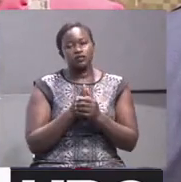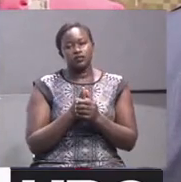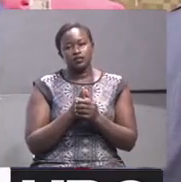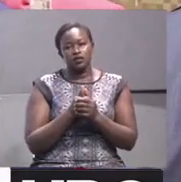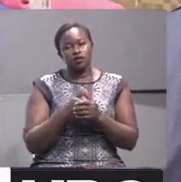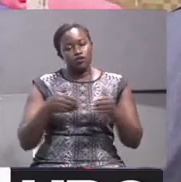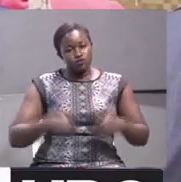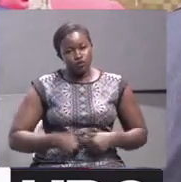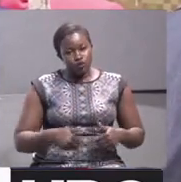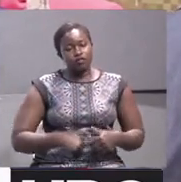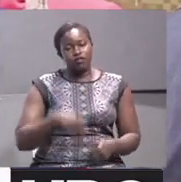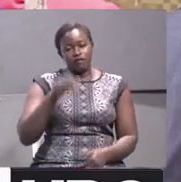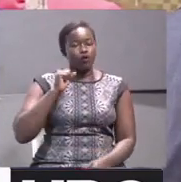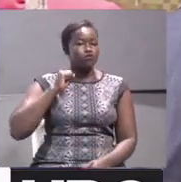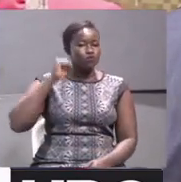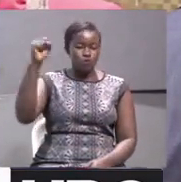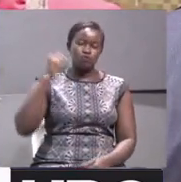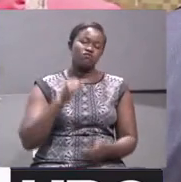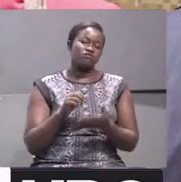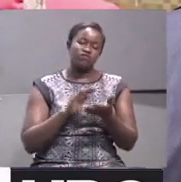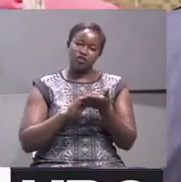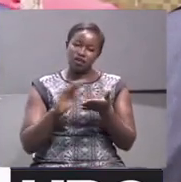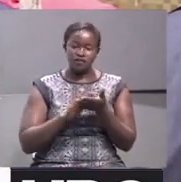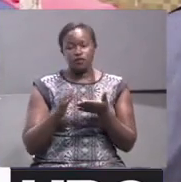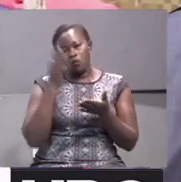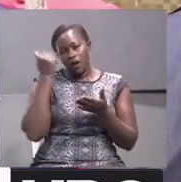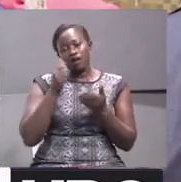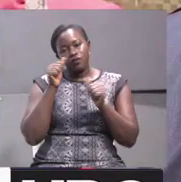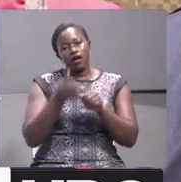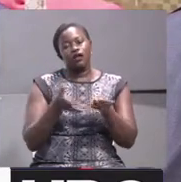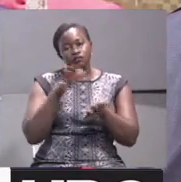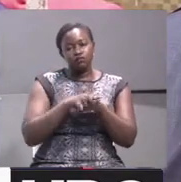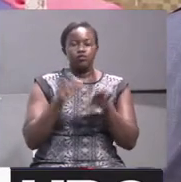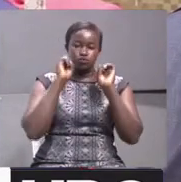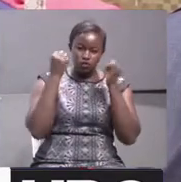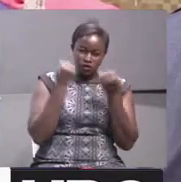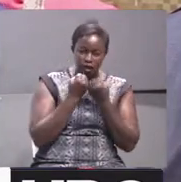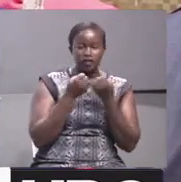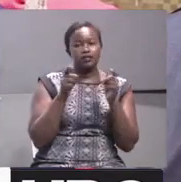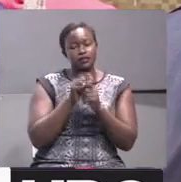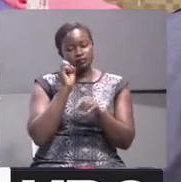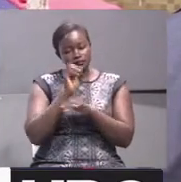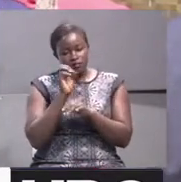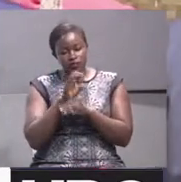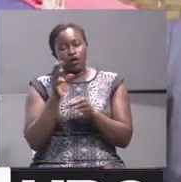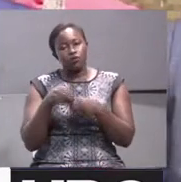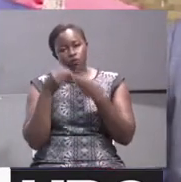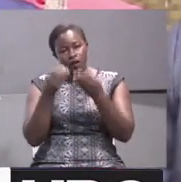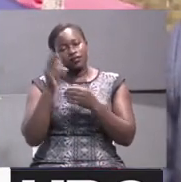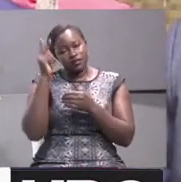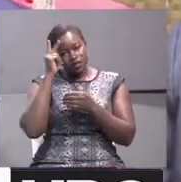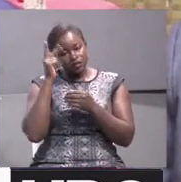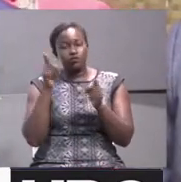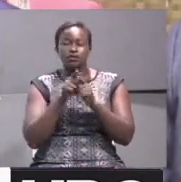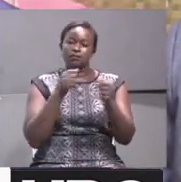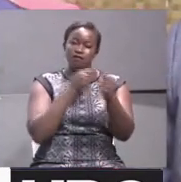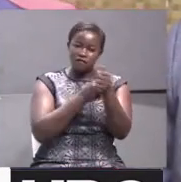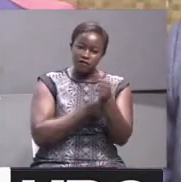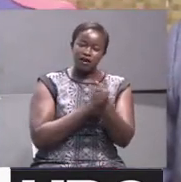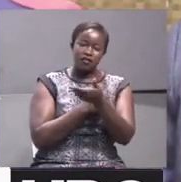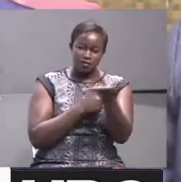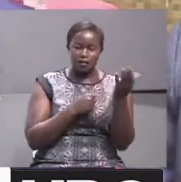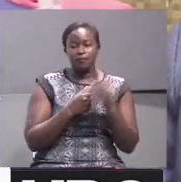youth, so that those youth can be incorporated in society, be rehabilitated, be skilled, be funded, so that they